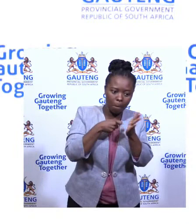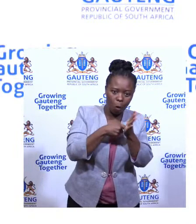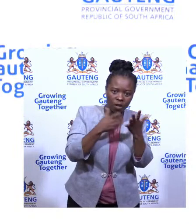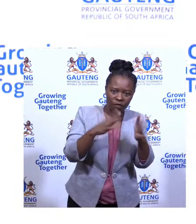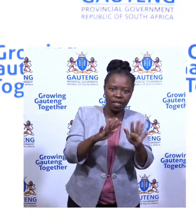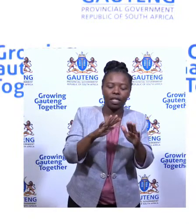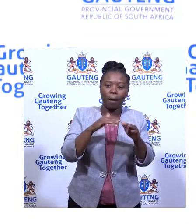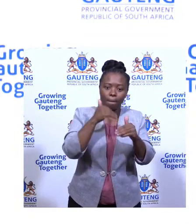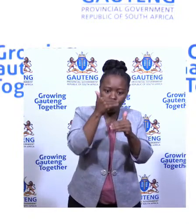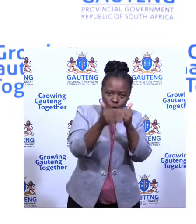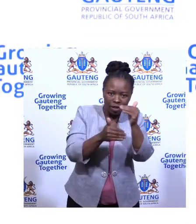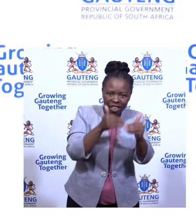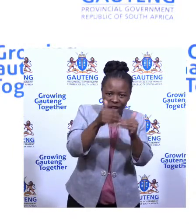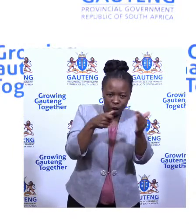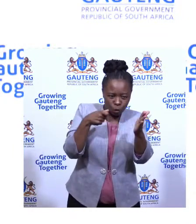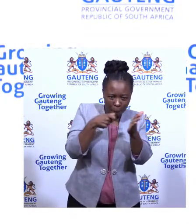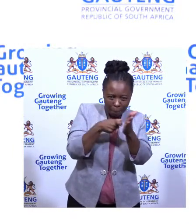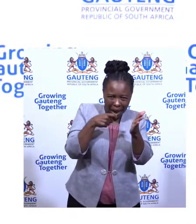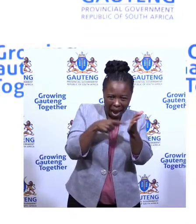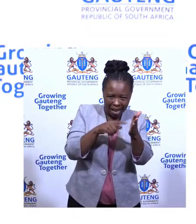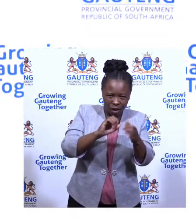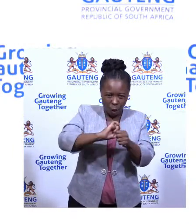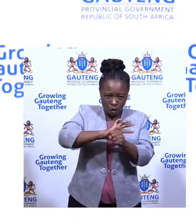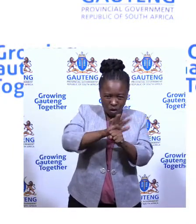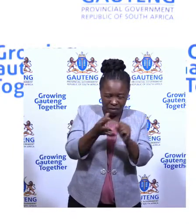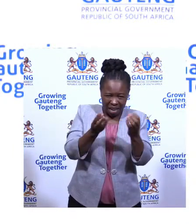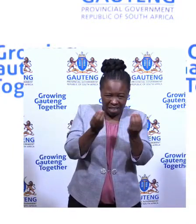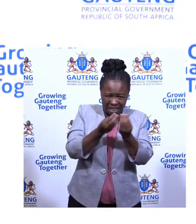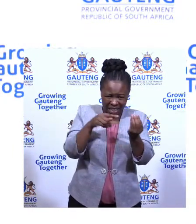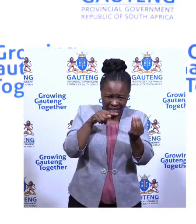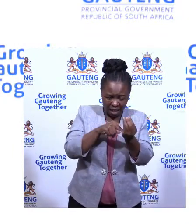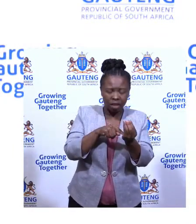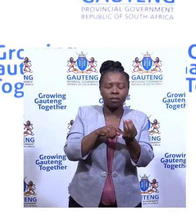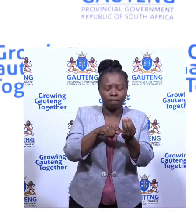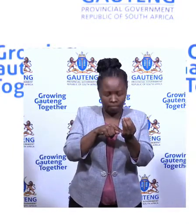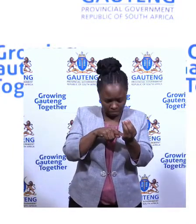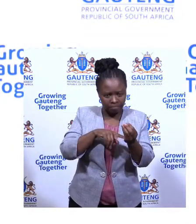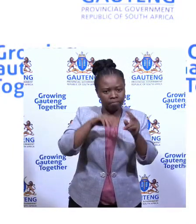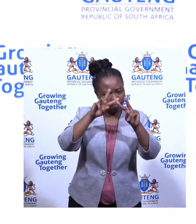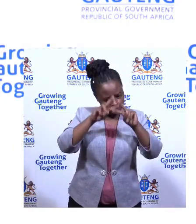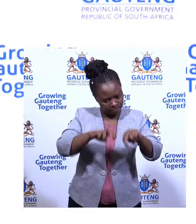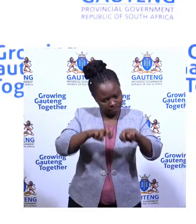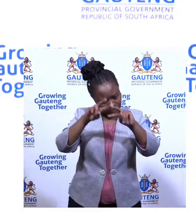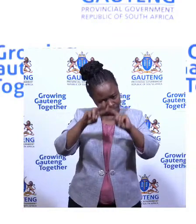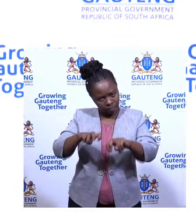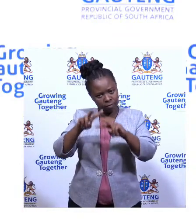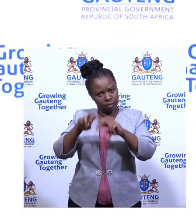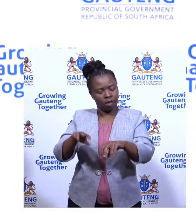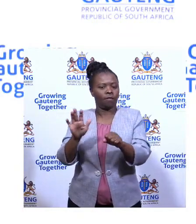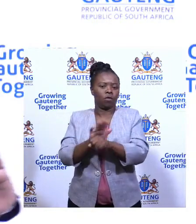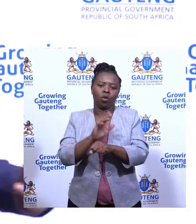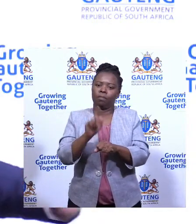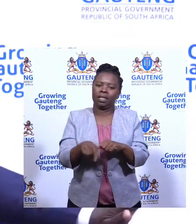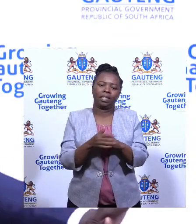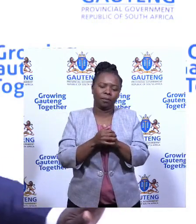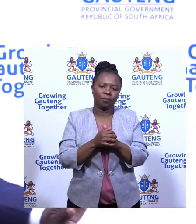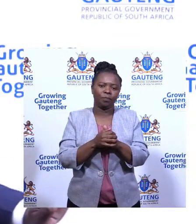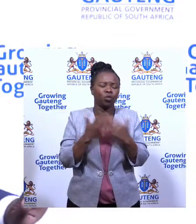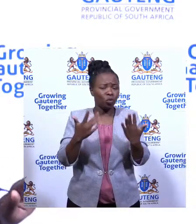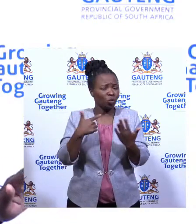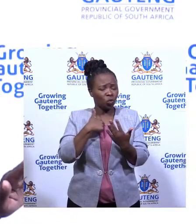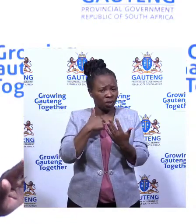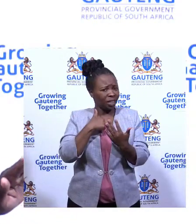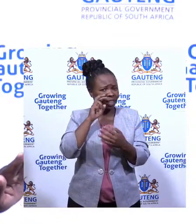done to address COVID-related issues must be under full watch. We must do